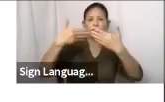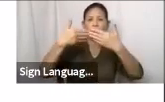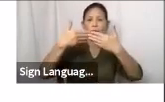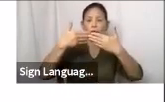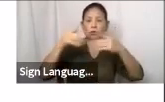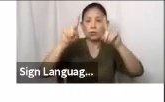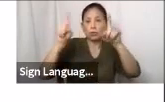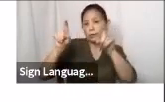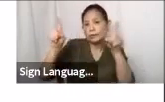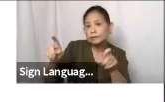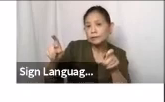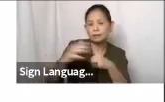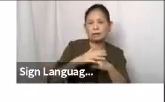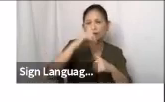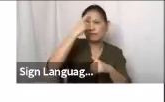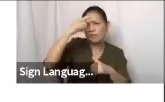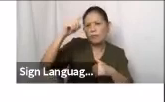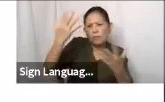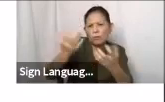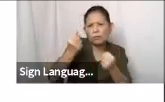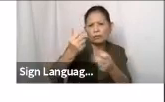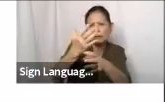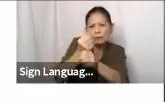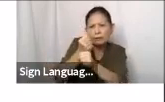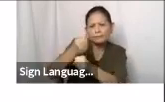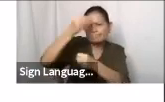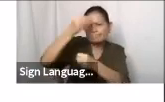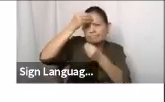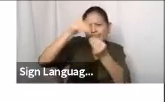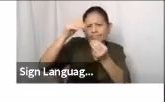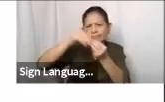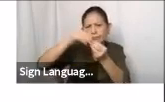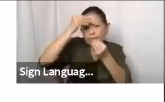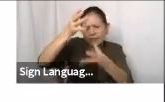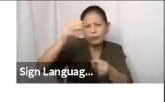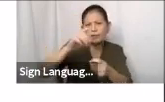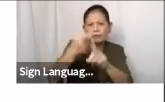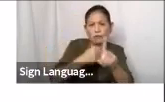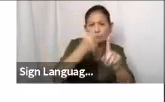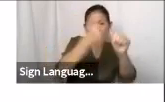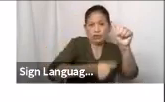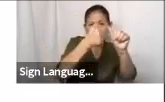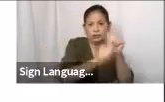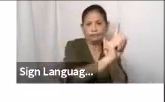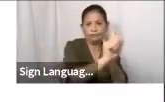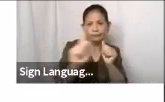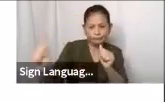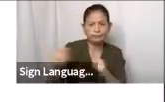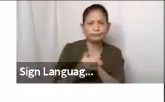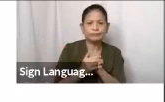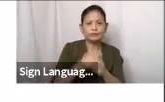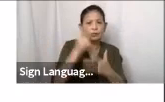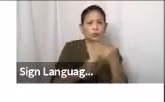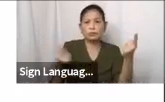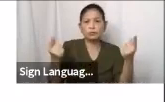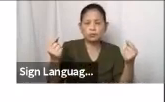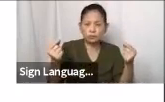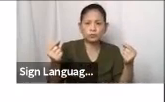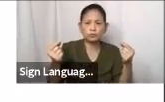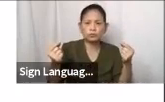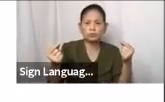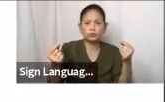we can gain a lot of knowledge individually from different. Secondly, what we've done is like